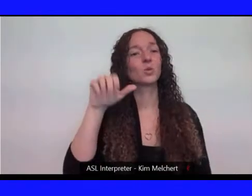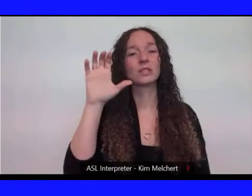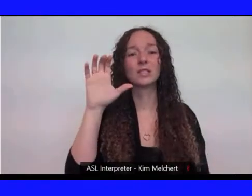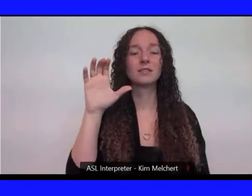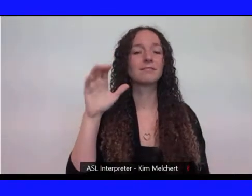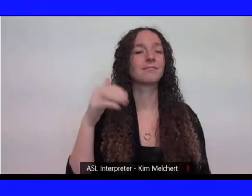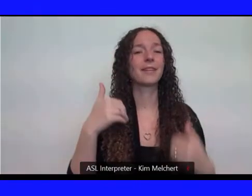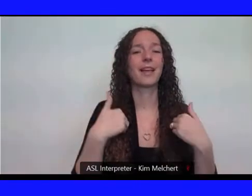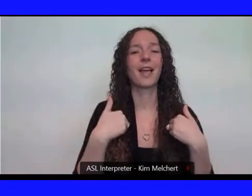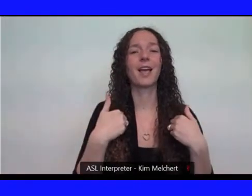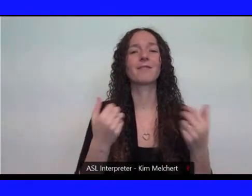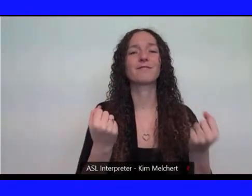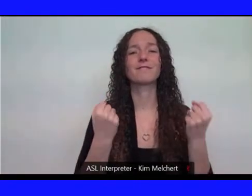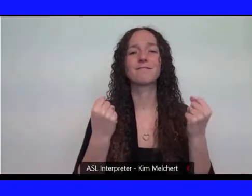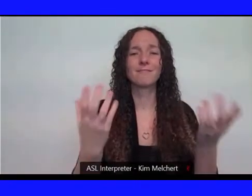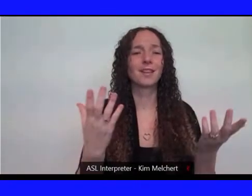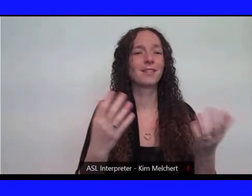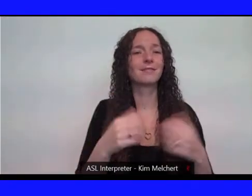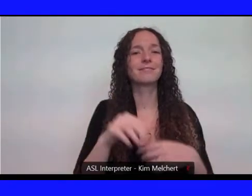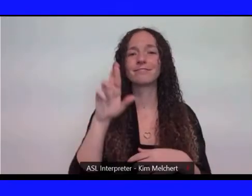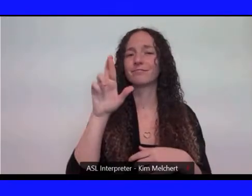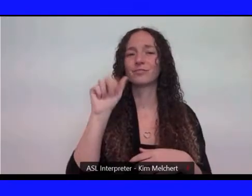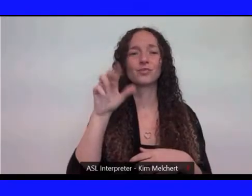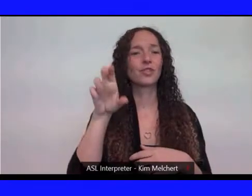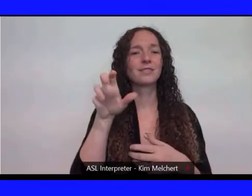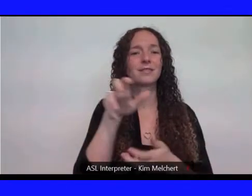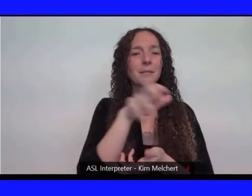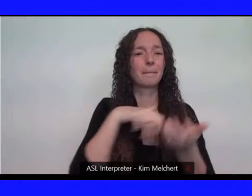as we once were.